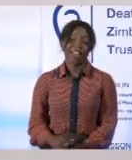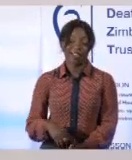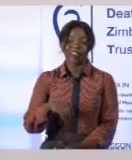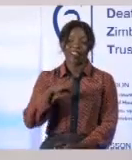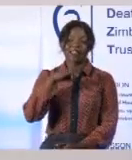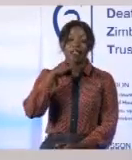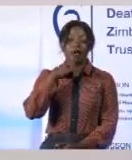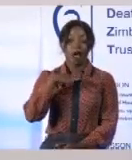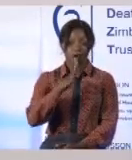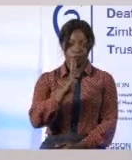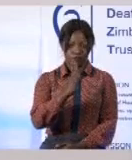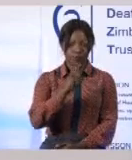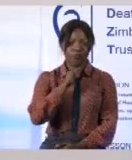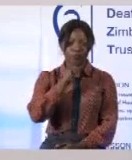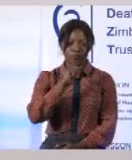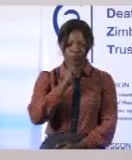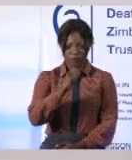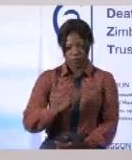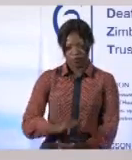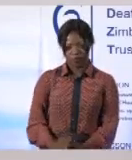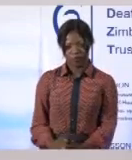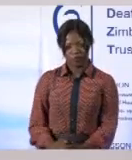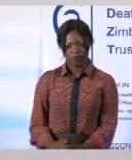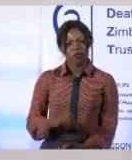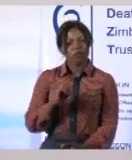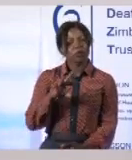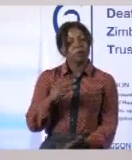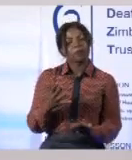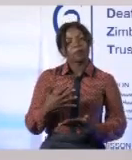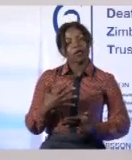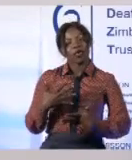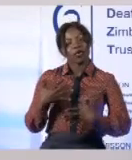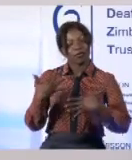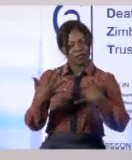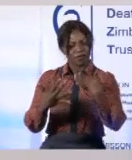Yeah, as well. Take us through the profiles